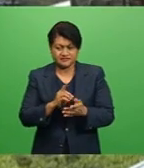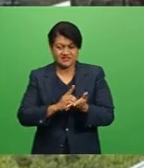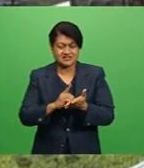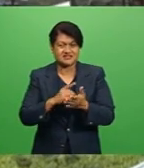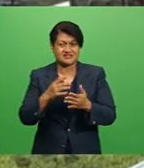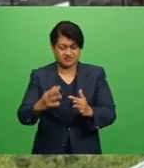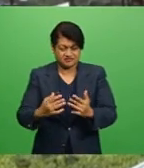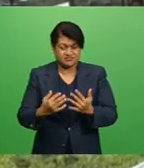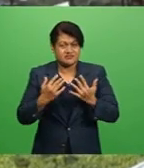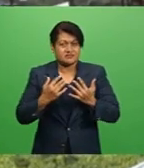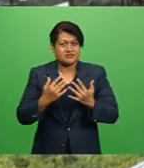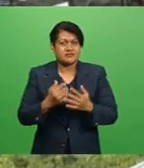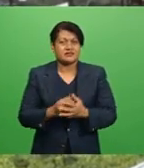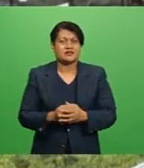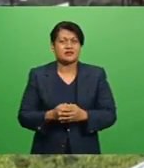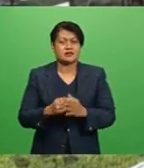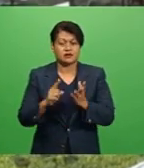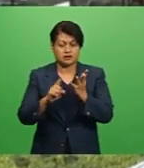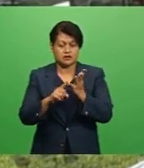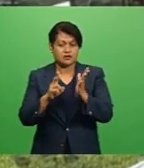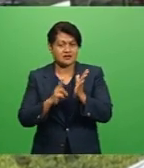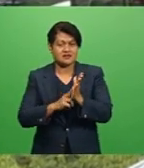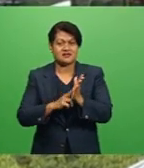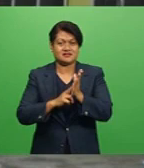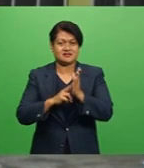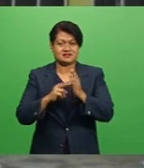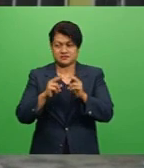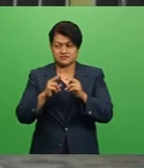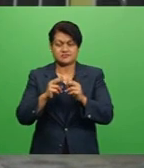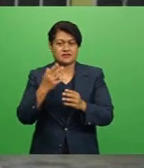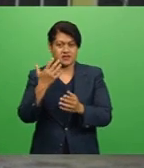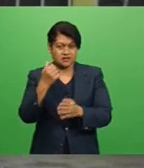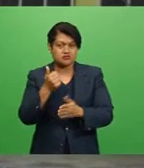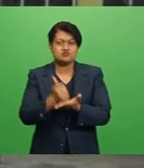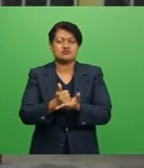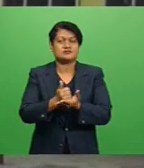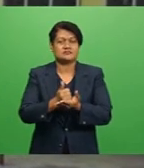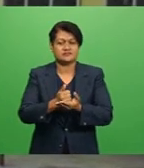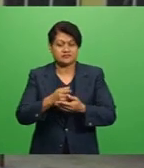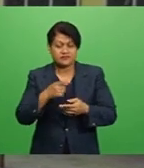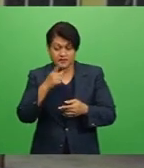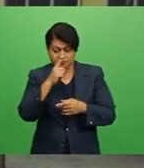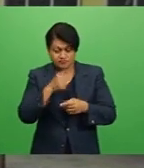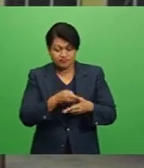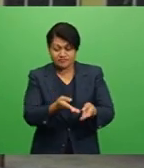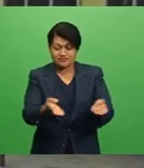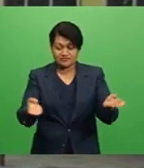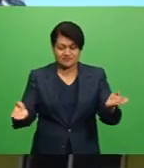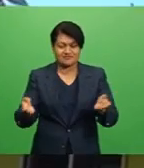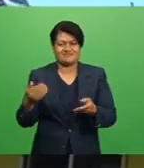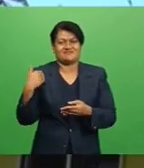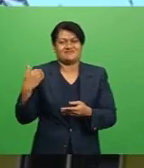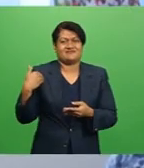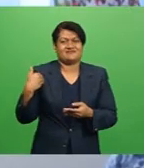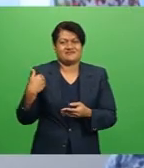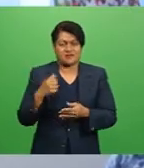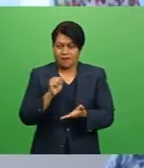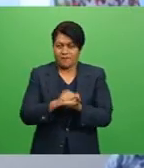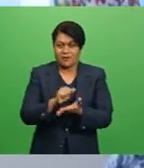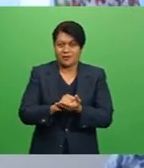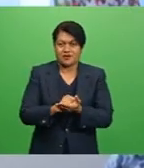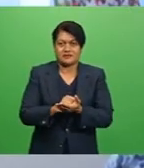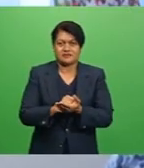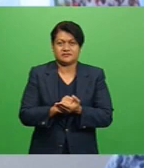anyway. The United Nations is ensuring that the assistance given to those affected is well coordinated. Whilst